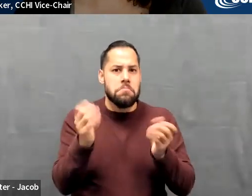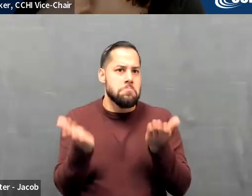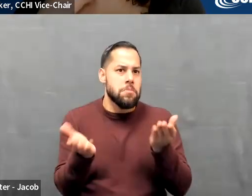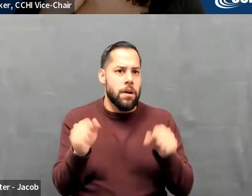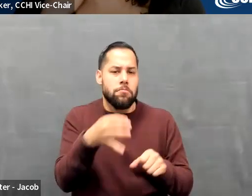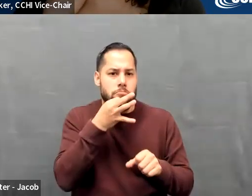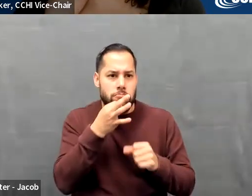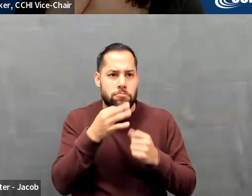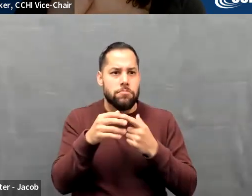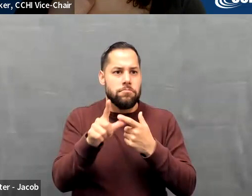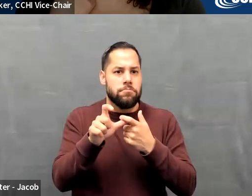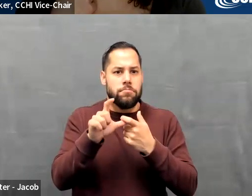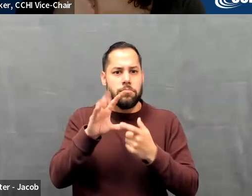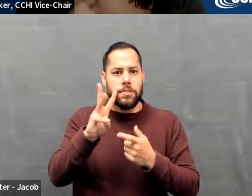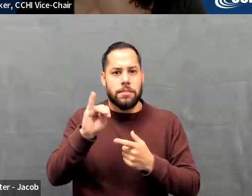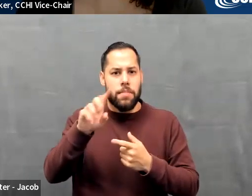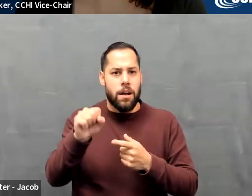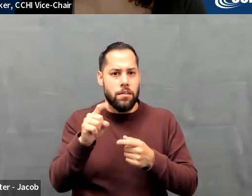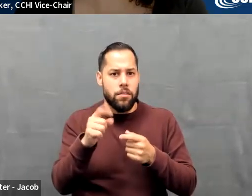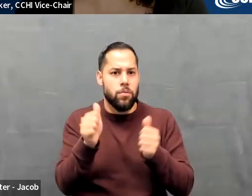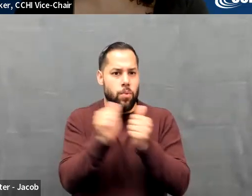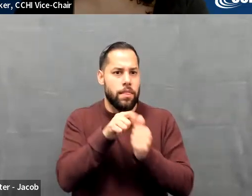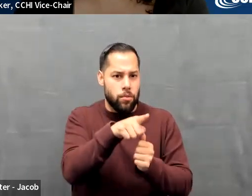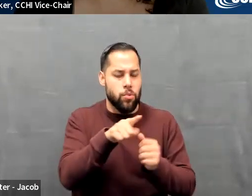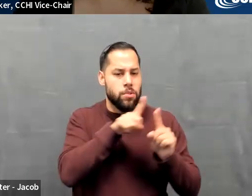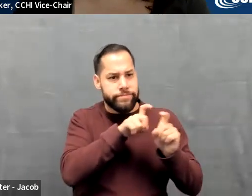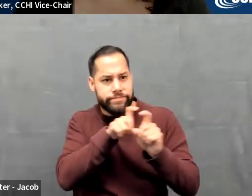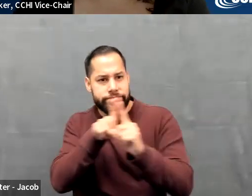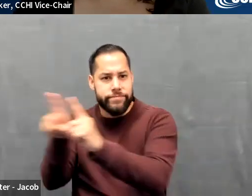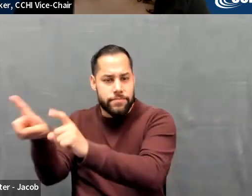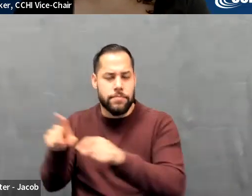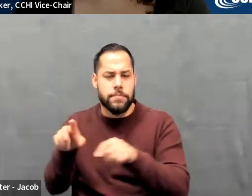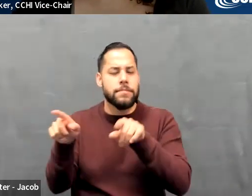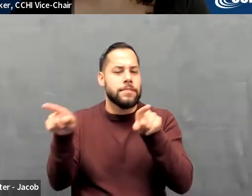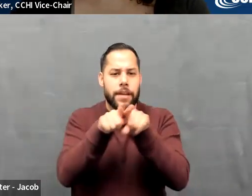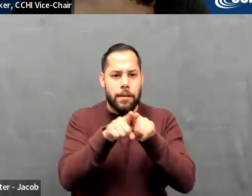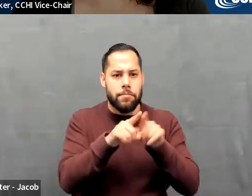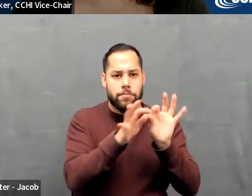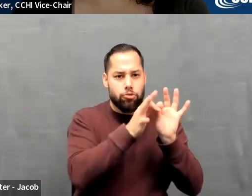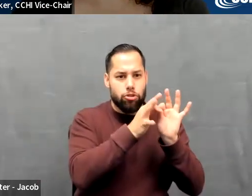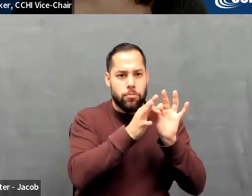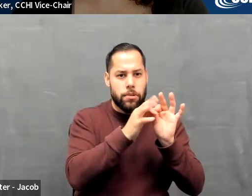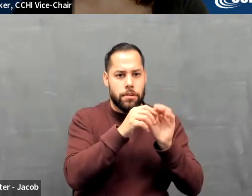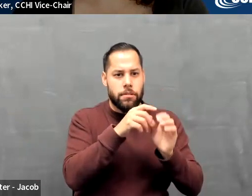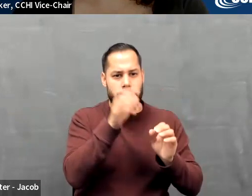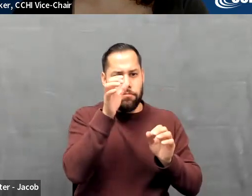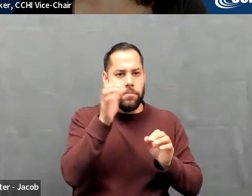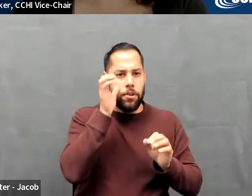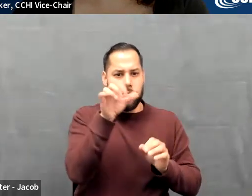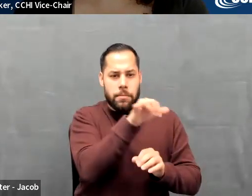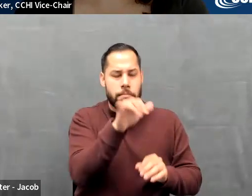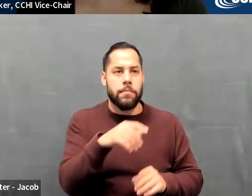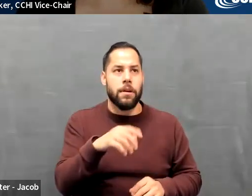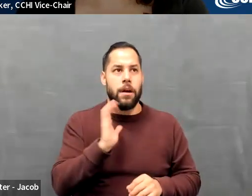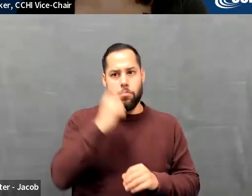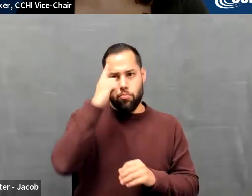a 6 miles with you. And the same thing with interpreting, although our brain, it is not,